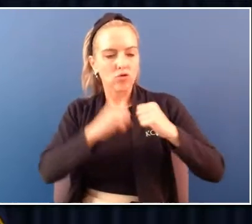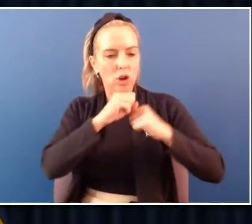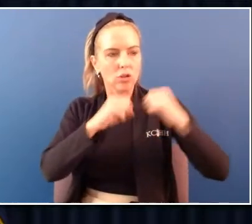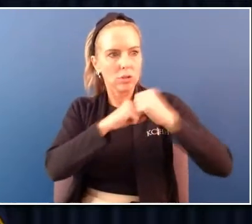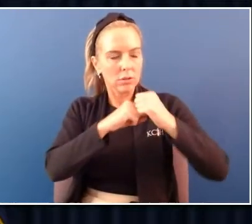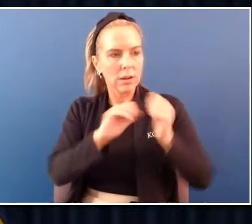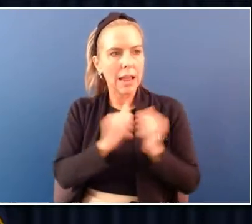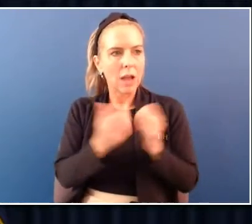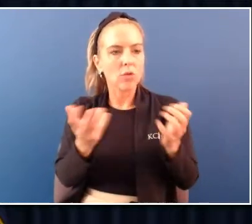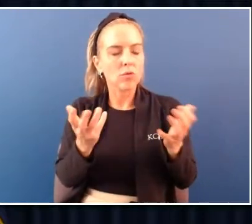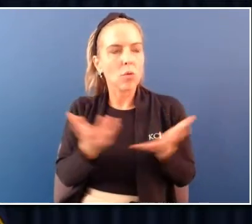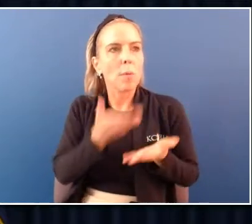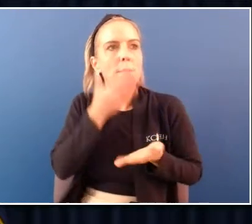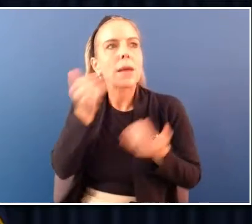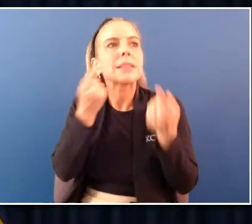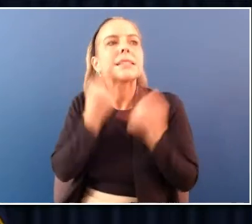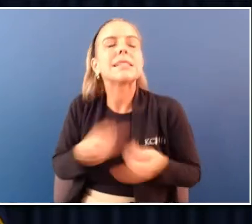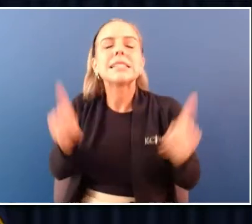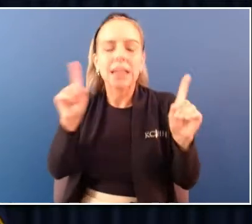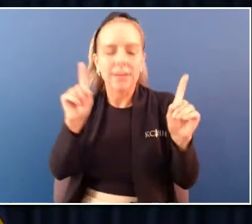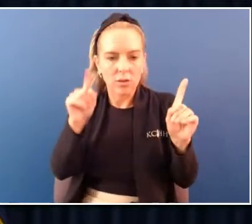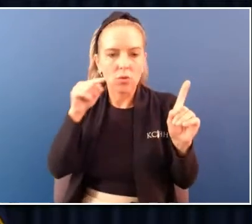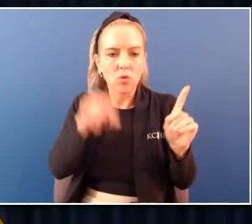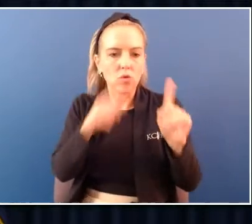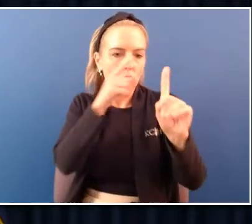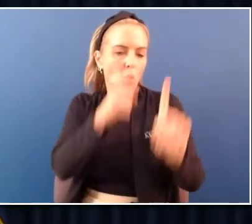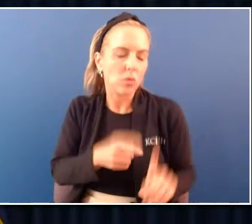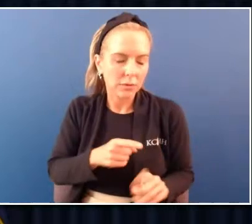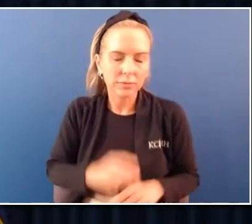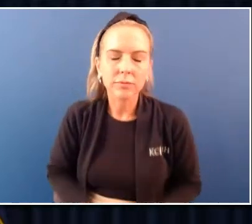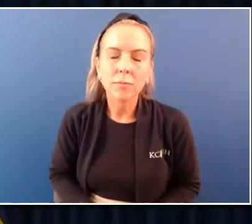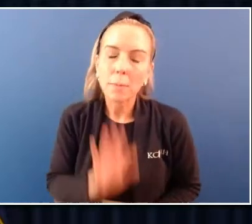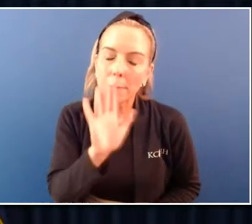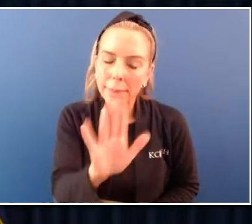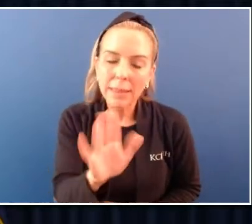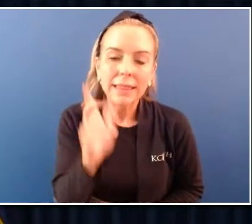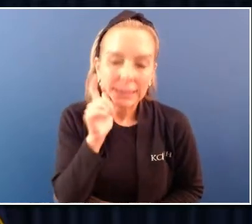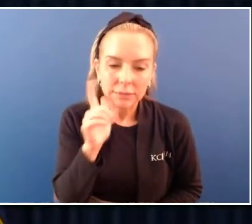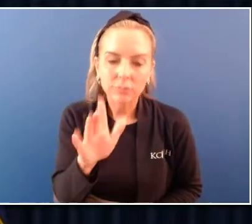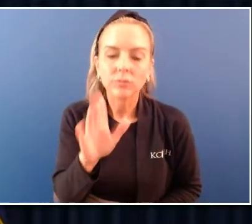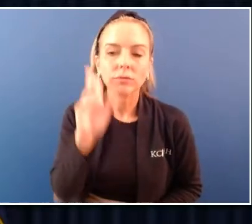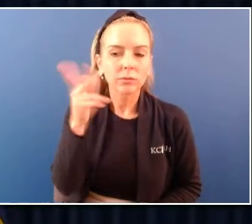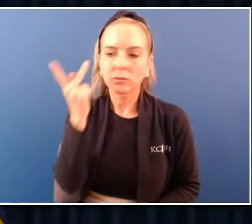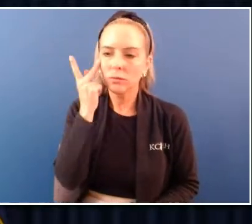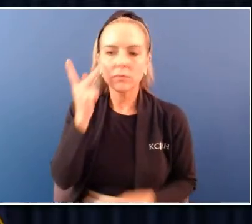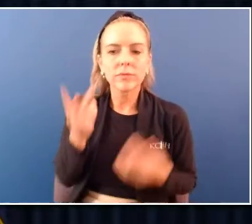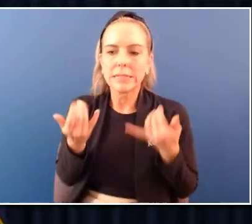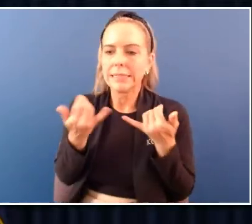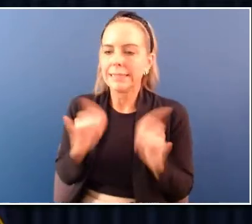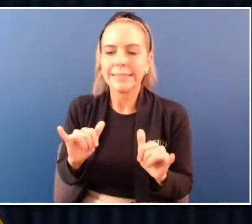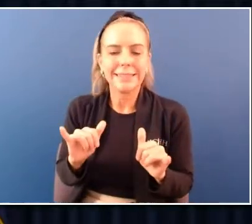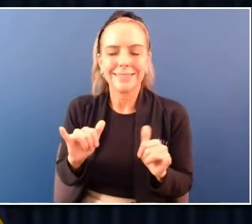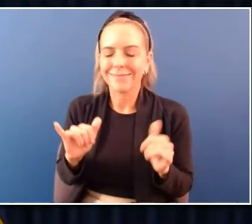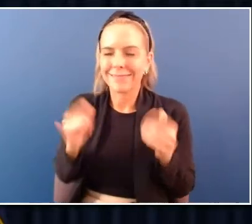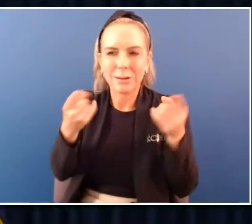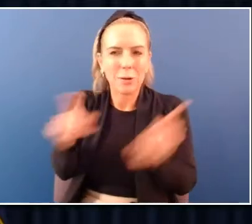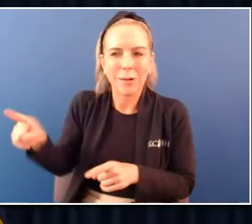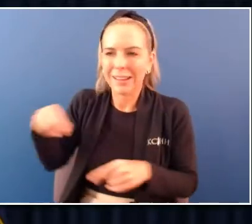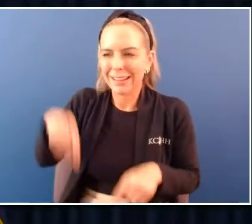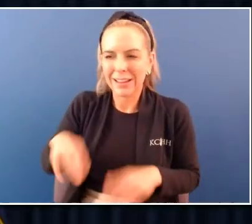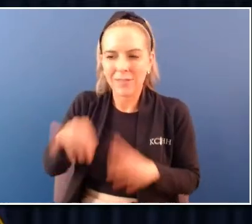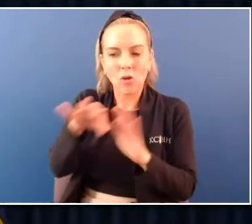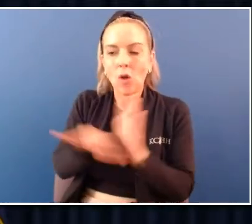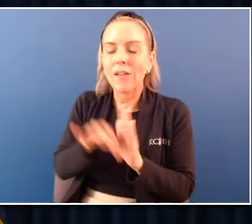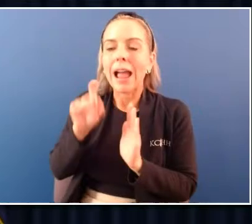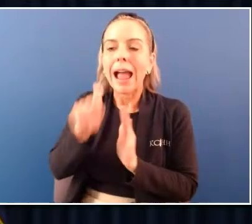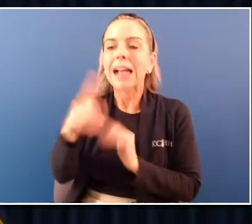best achieve those goals. Now, listen, politics still exists in Frankfurt. And so if you ask someone from